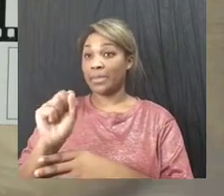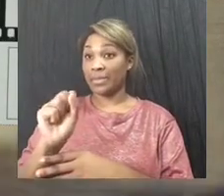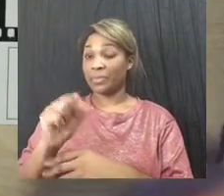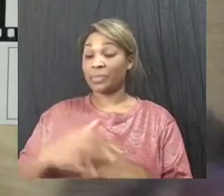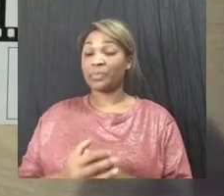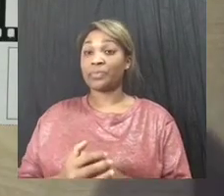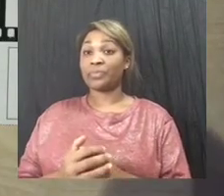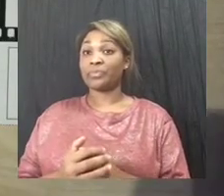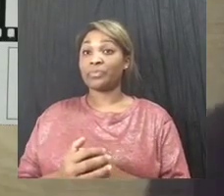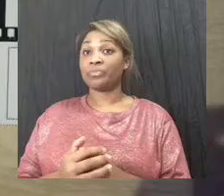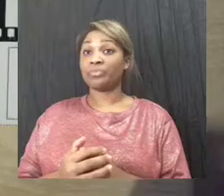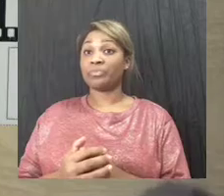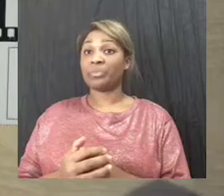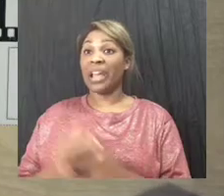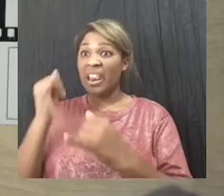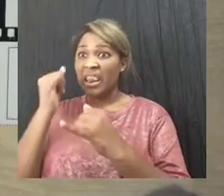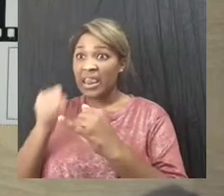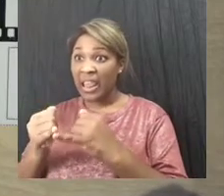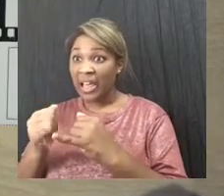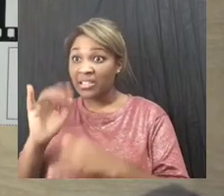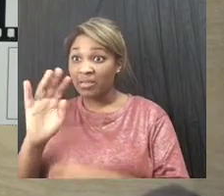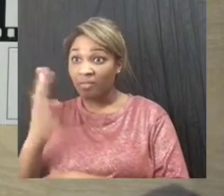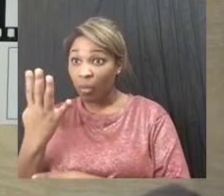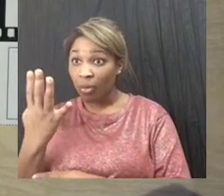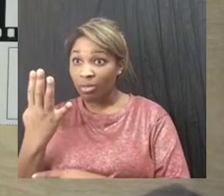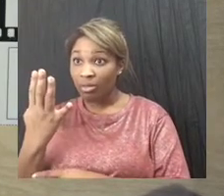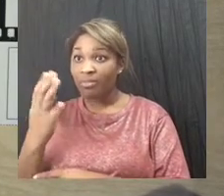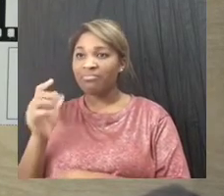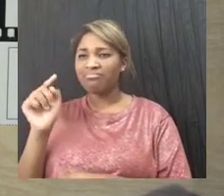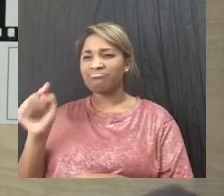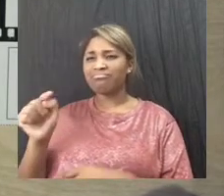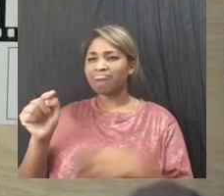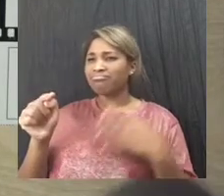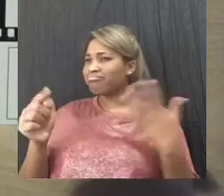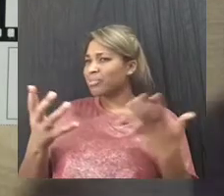And then last on our timeline,